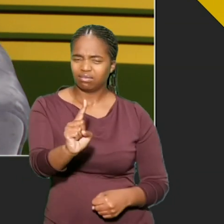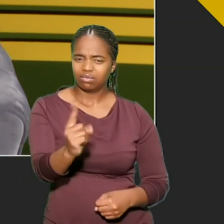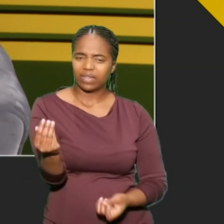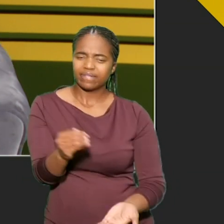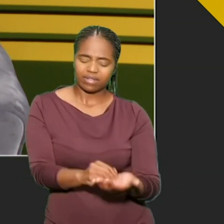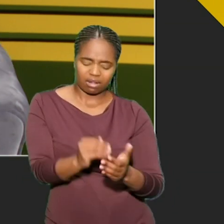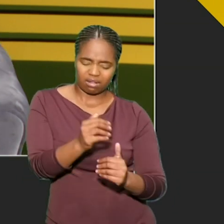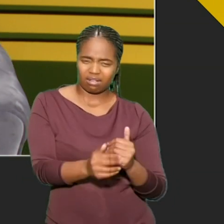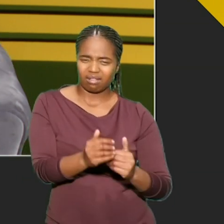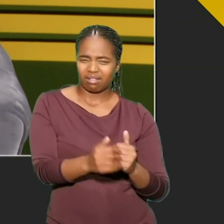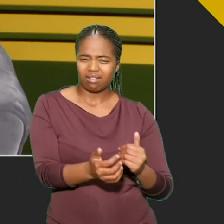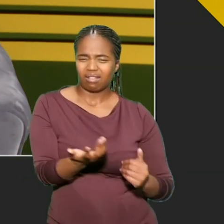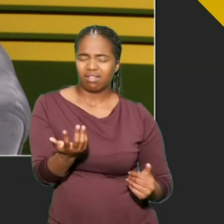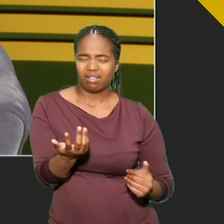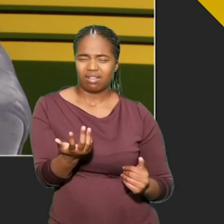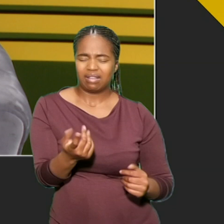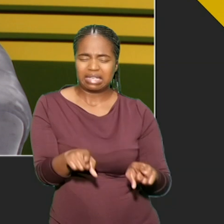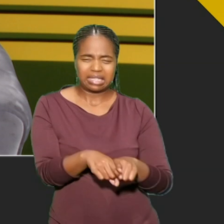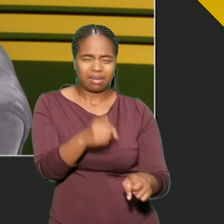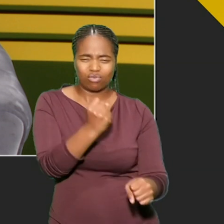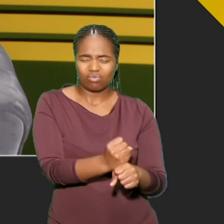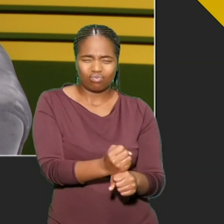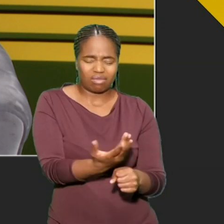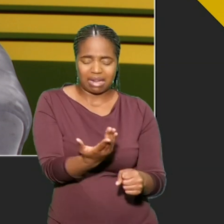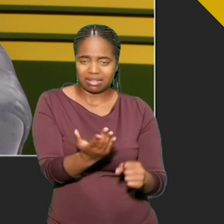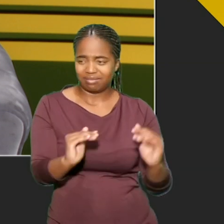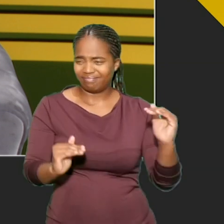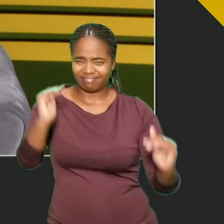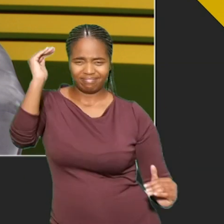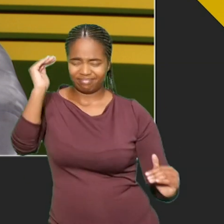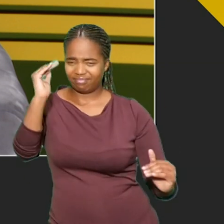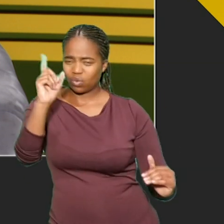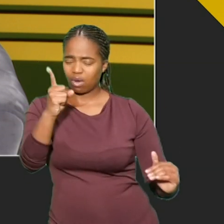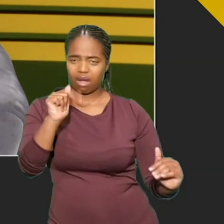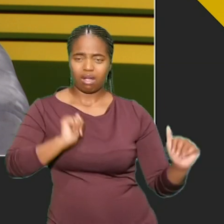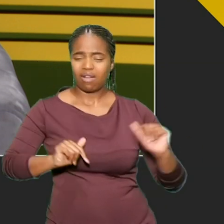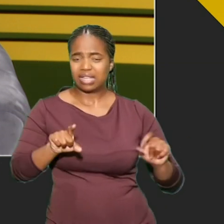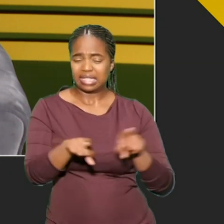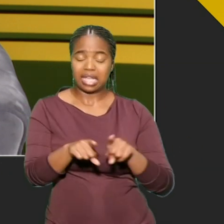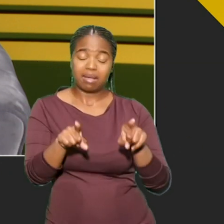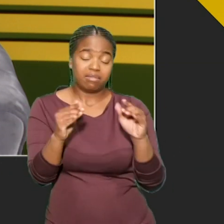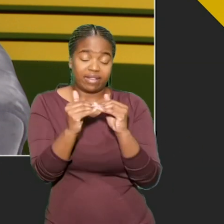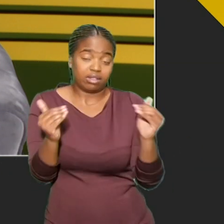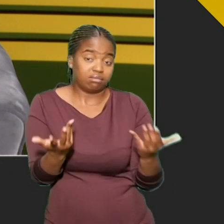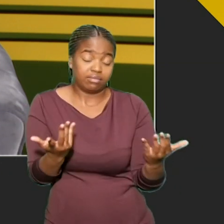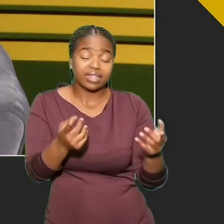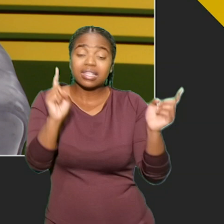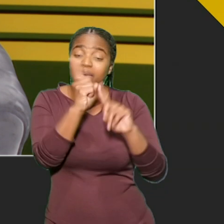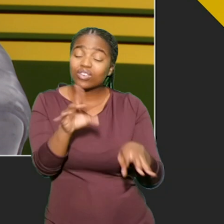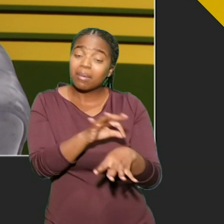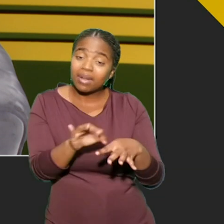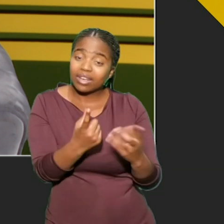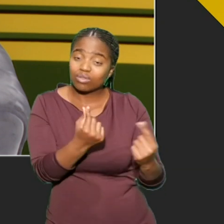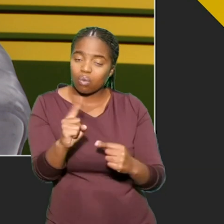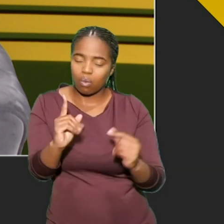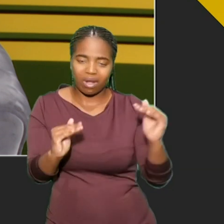mo compara le ngwane mongwana a kenang in the same grade how are they supposed to be expected to perform at the same level and this is exactly what spatial planning does it